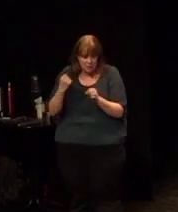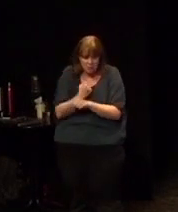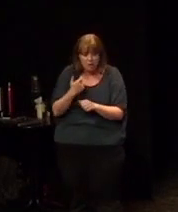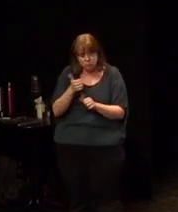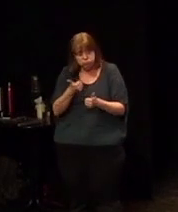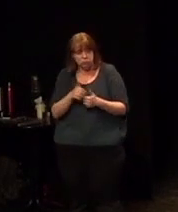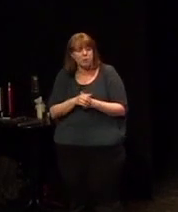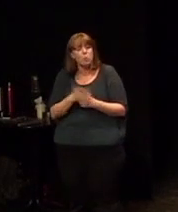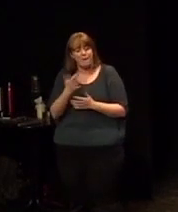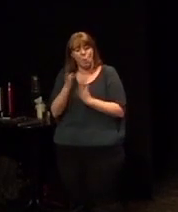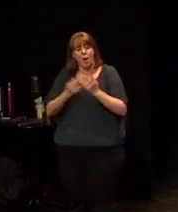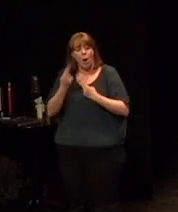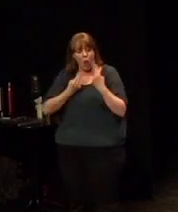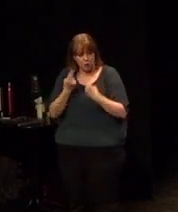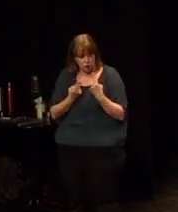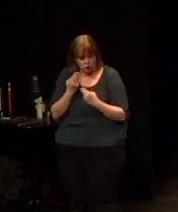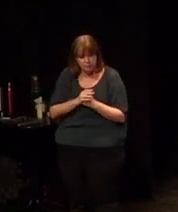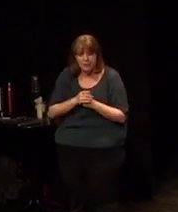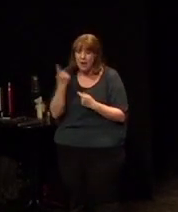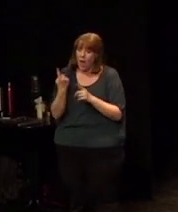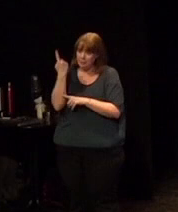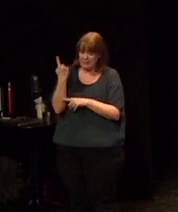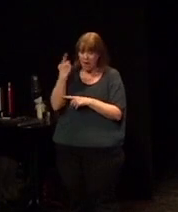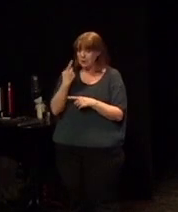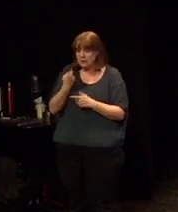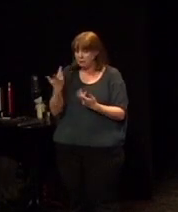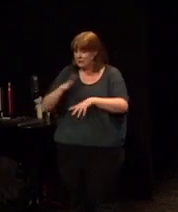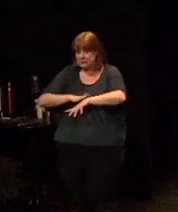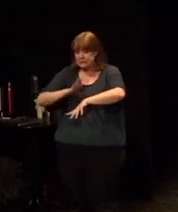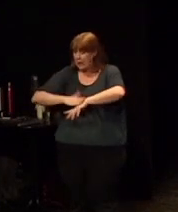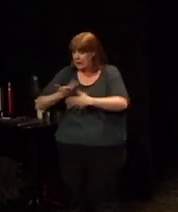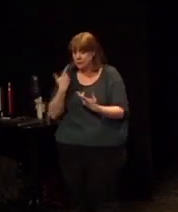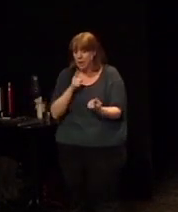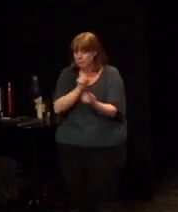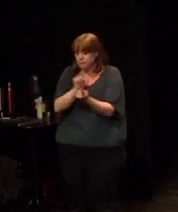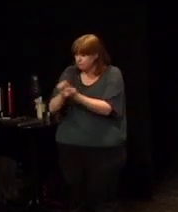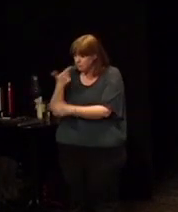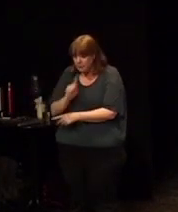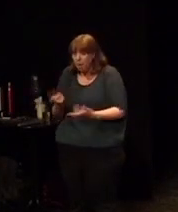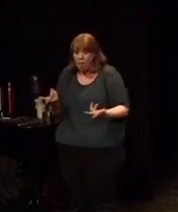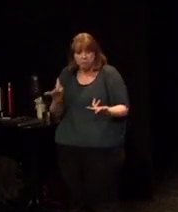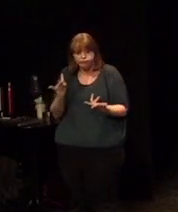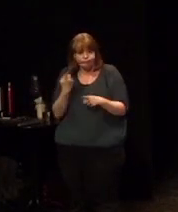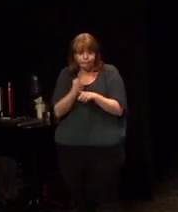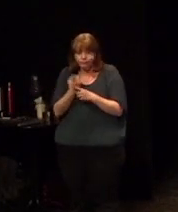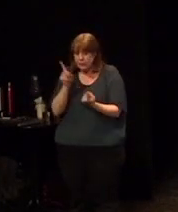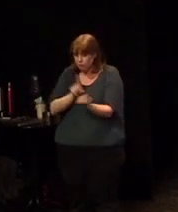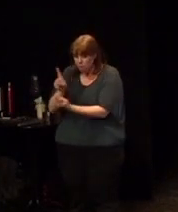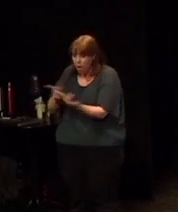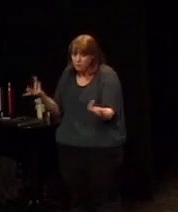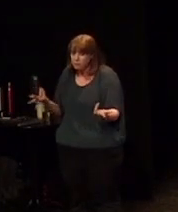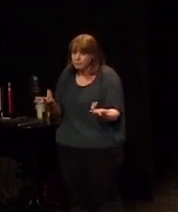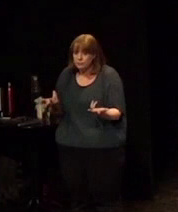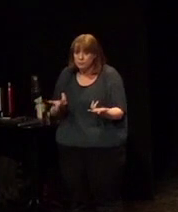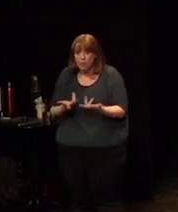there, to leave the stage open to you upstairs to use this time to meet with one another and talk. Unless